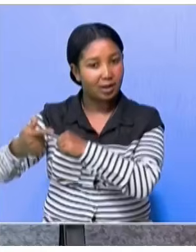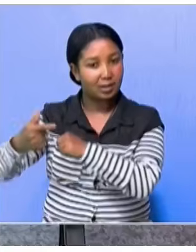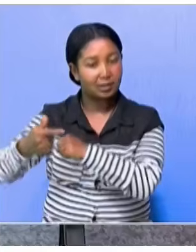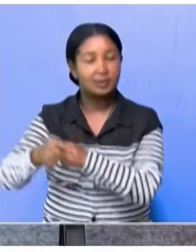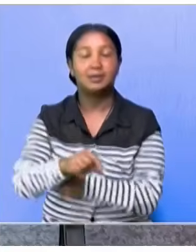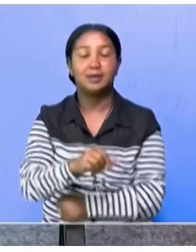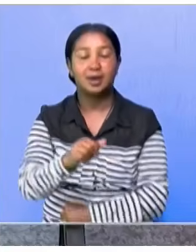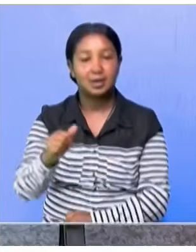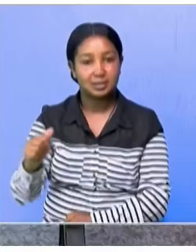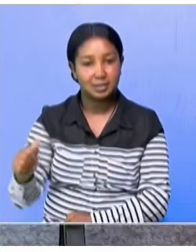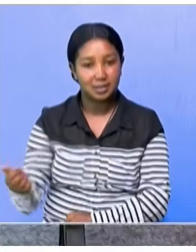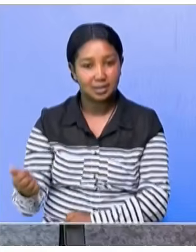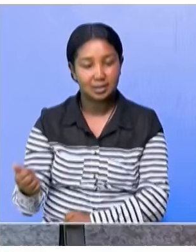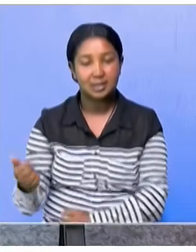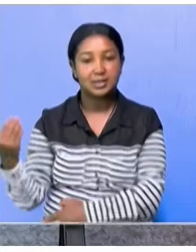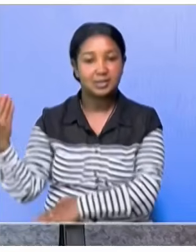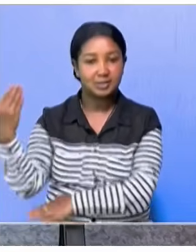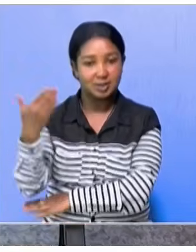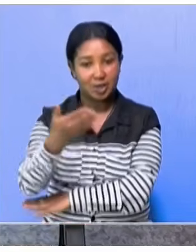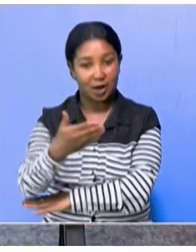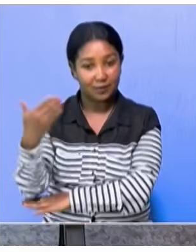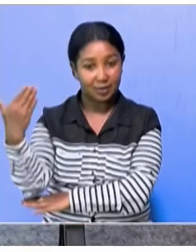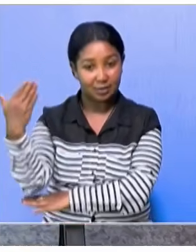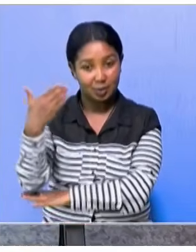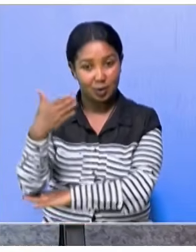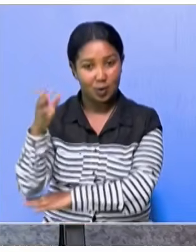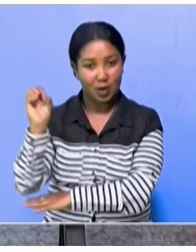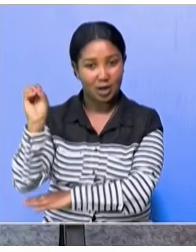and then traffic light,